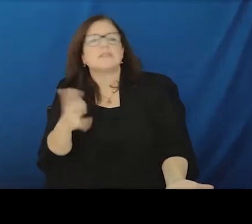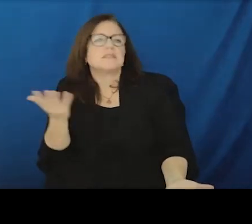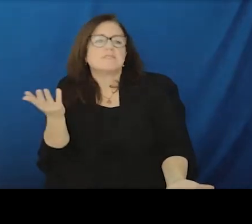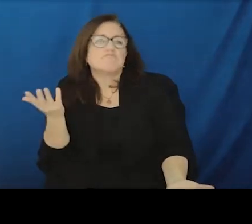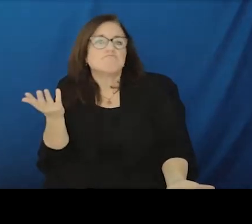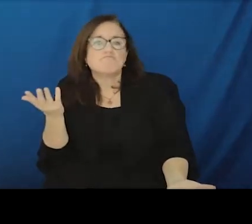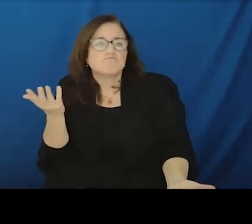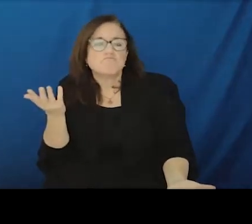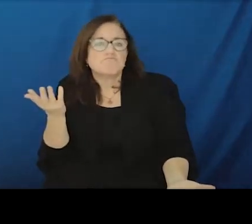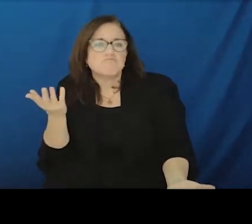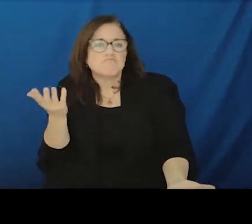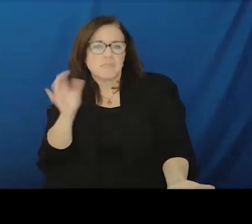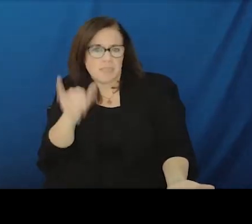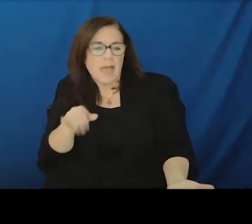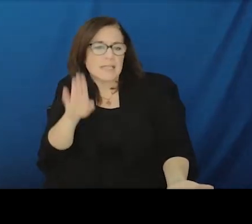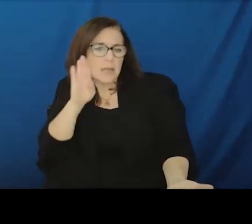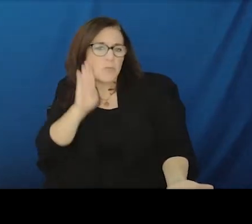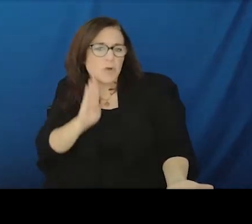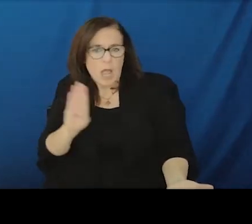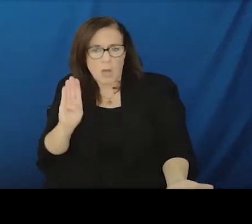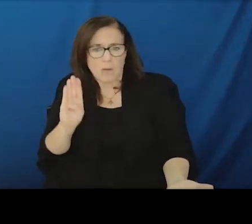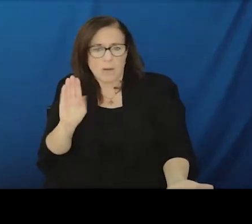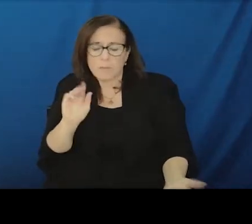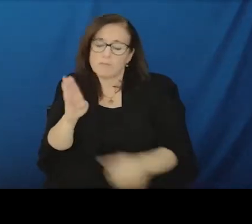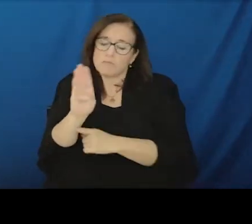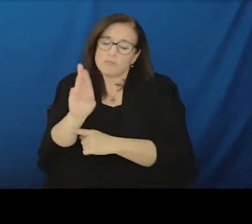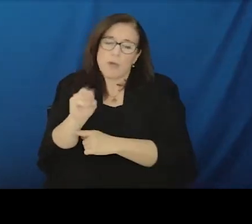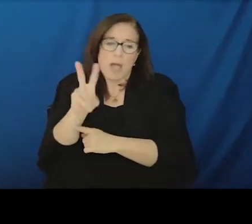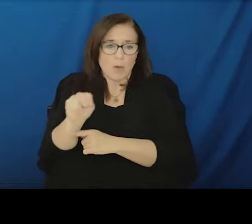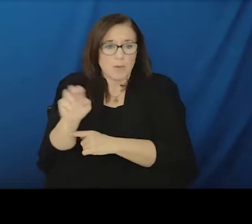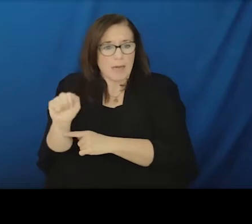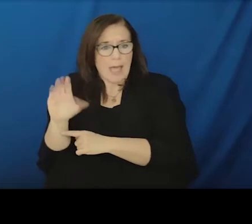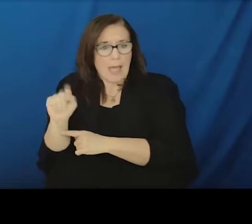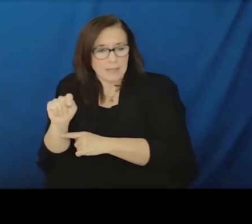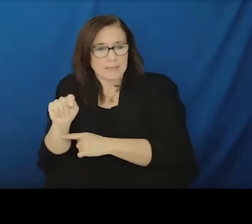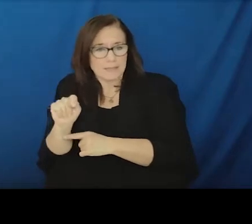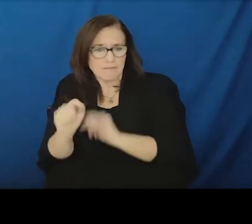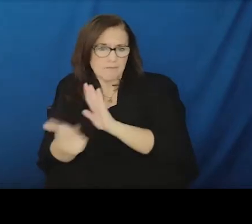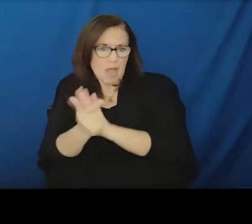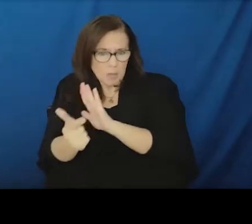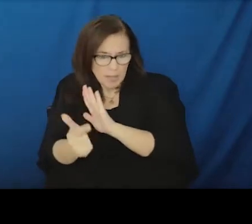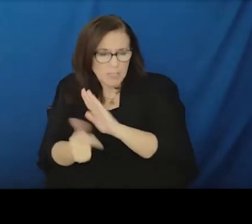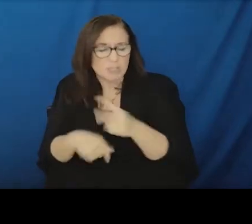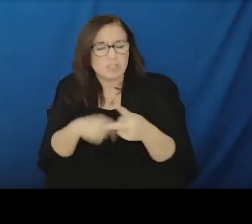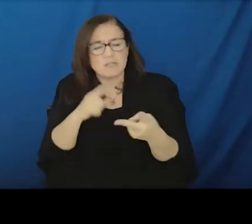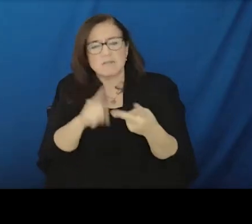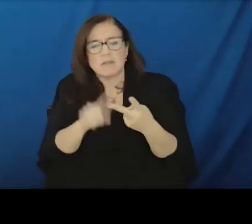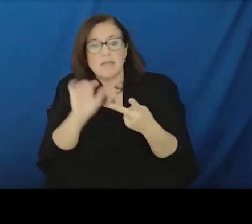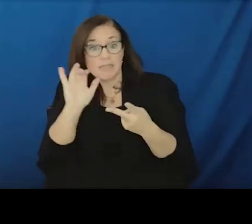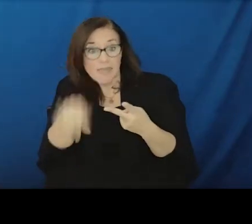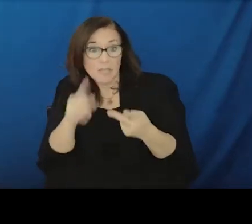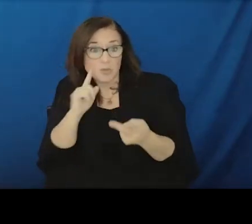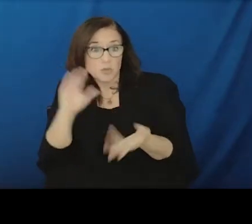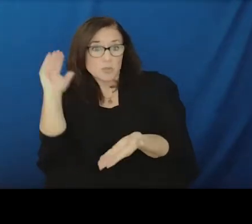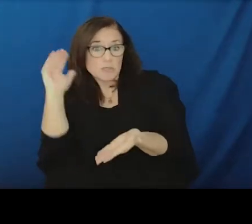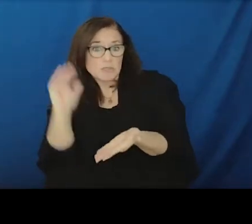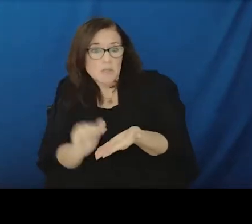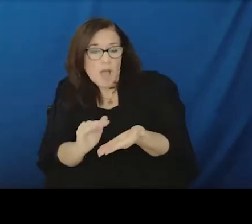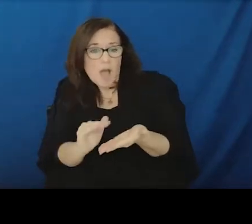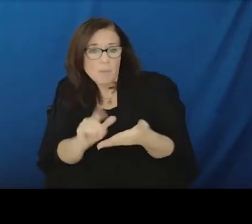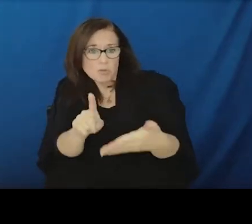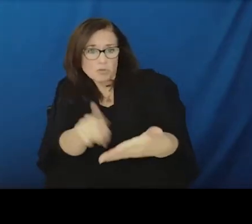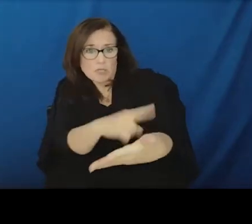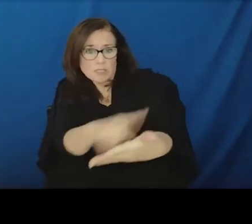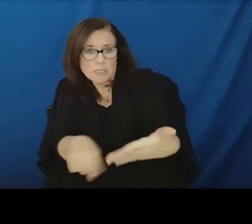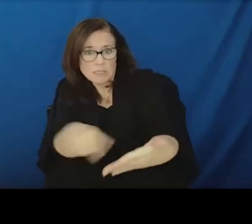a Brown Act violation. It's to inhibit criticism of the board or speech that, even if it's truthful,